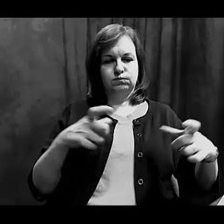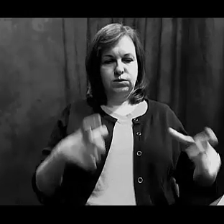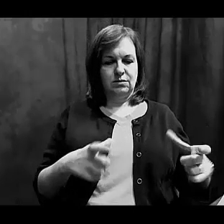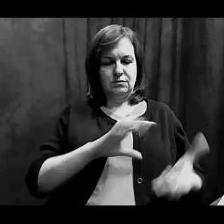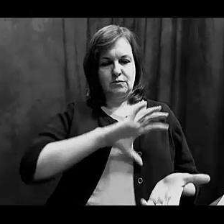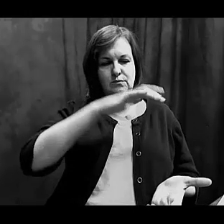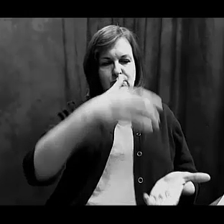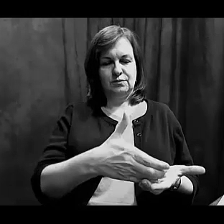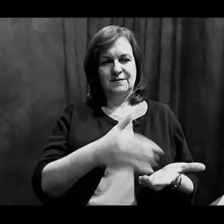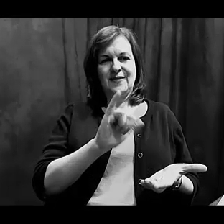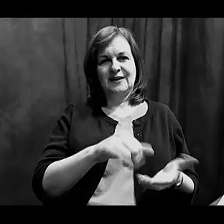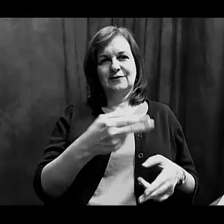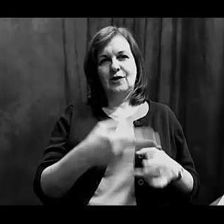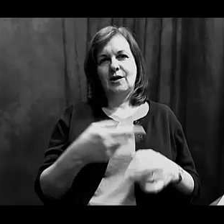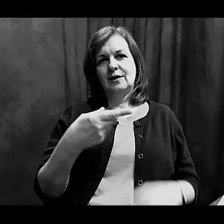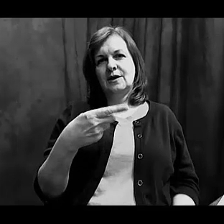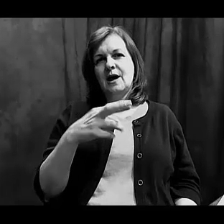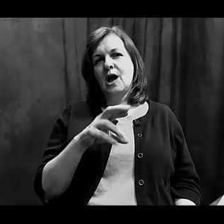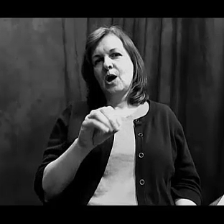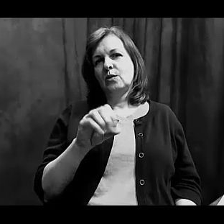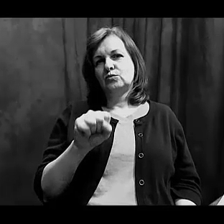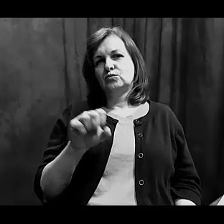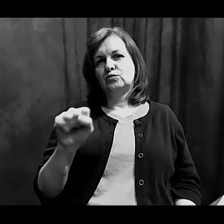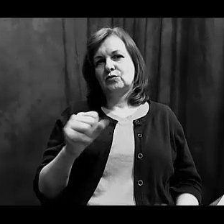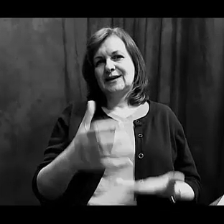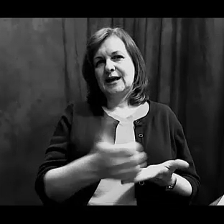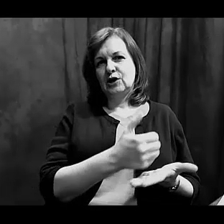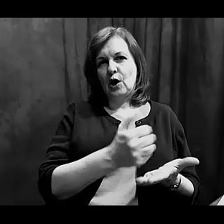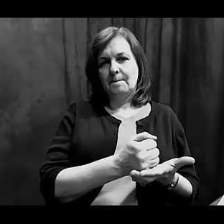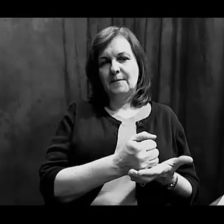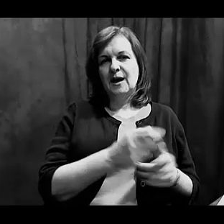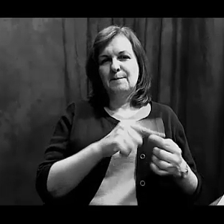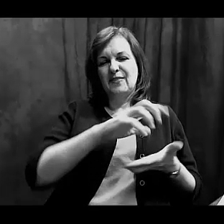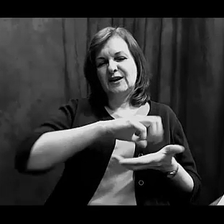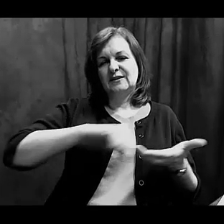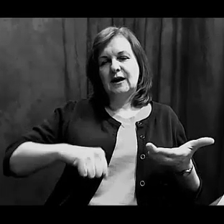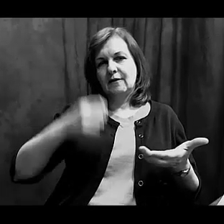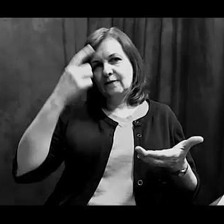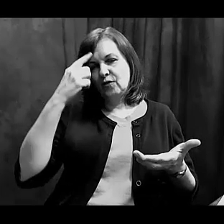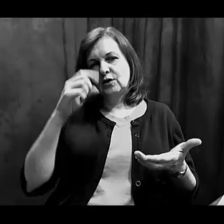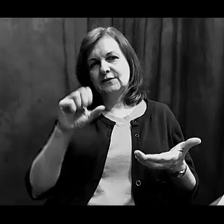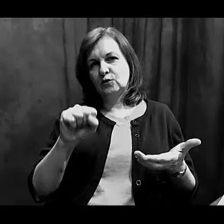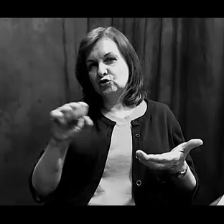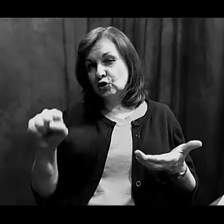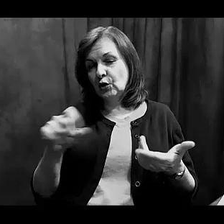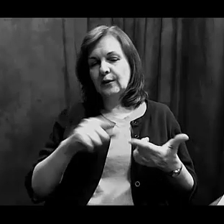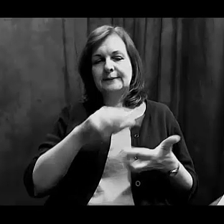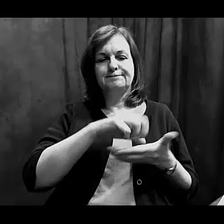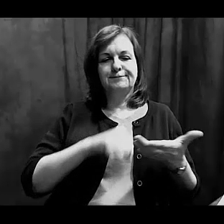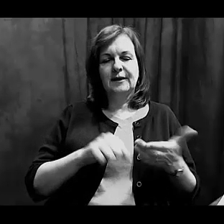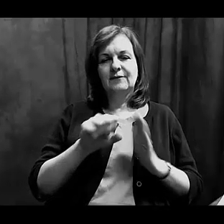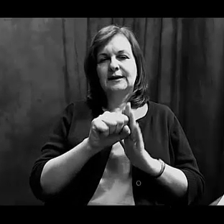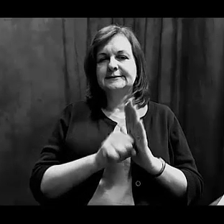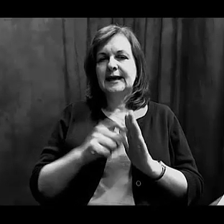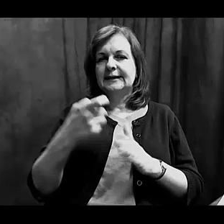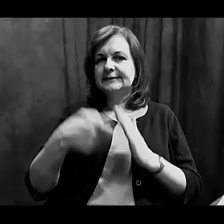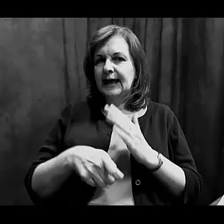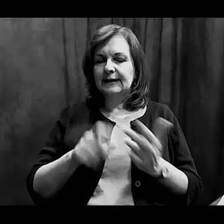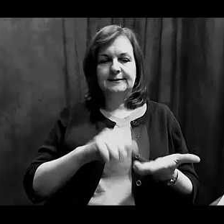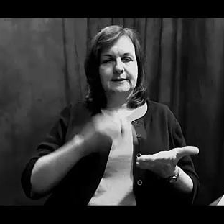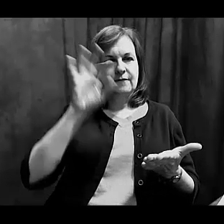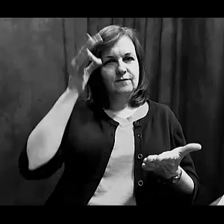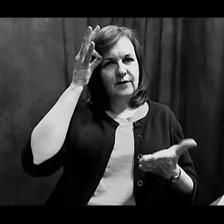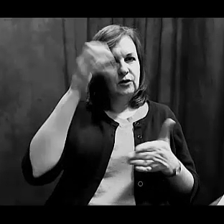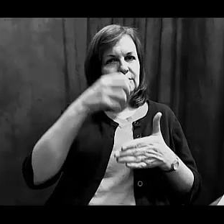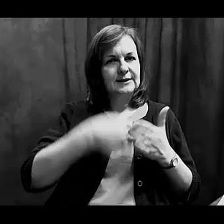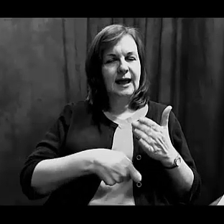annual salary. That's what we call your gross income. But after you pay into Social Security, into state taxes,